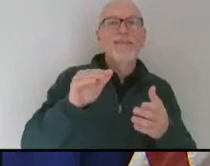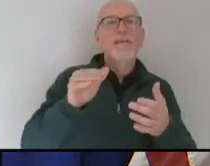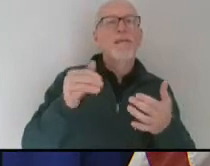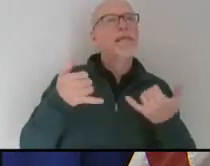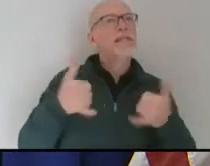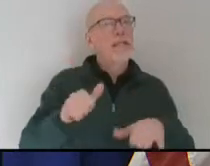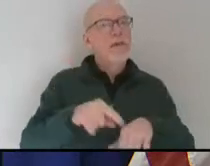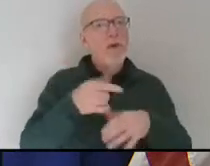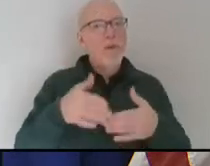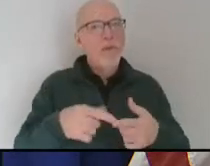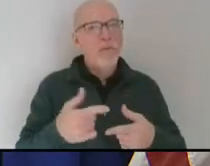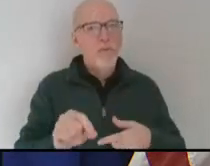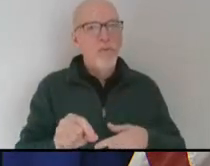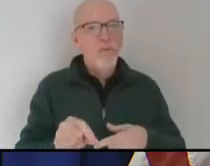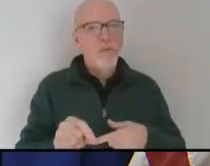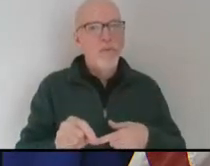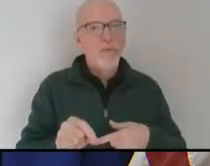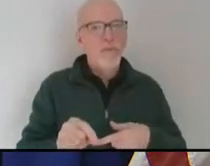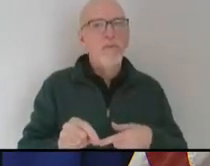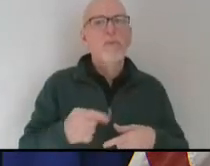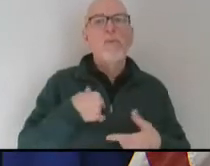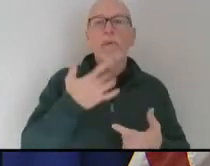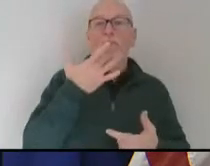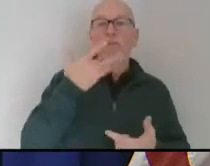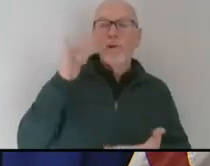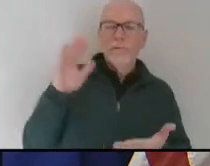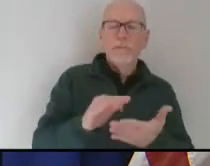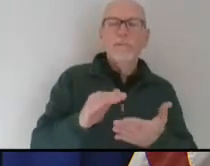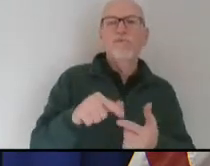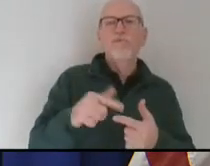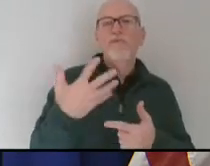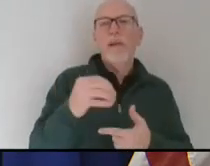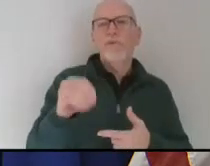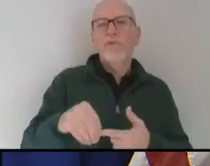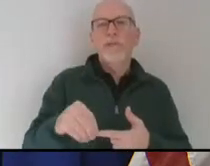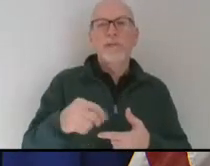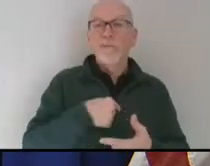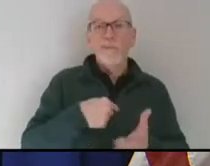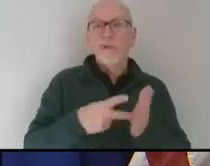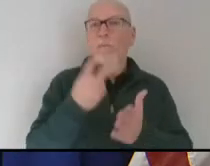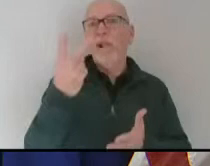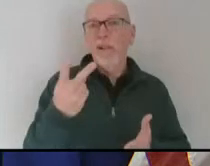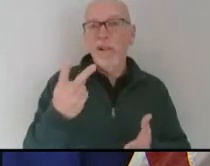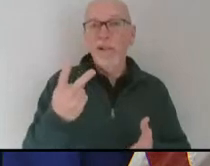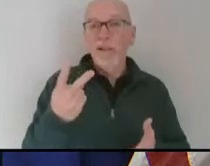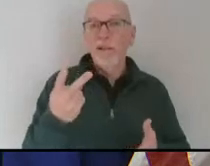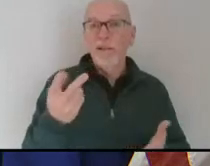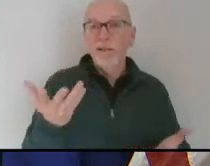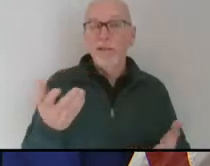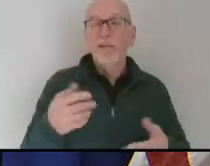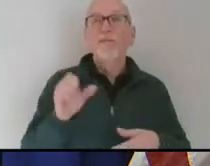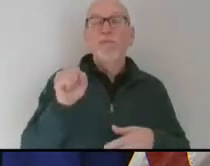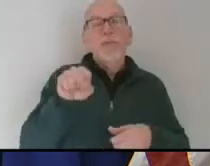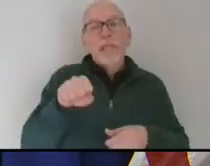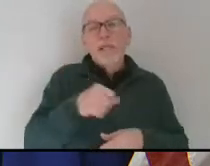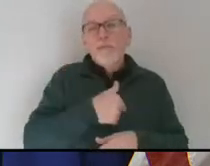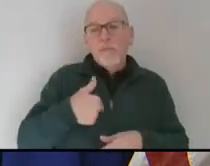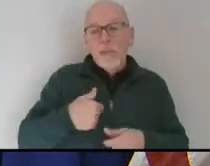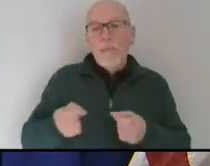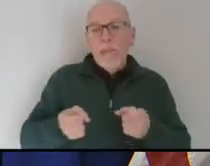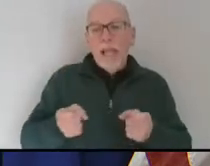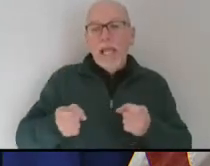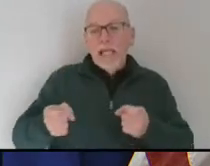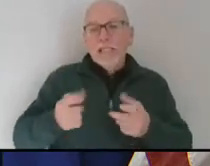way. We'd like to be closer to 5% spread. We're double that. And so, yes, we're managing our way through